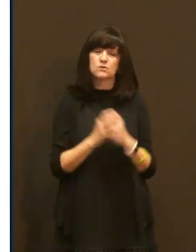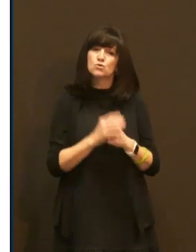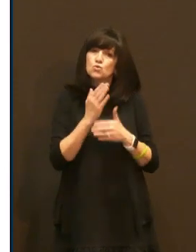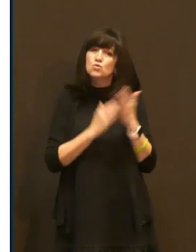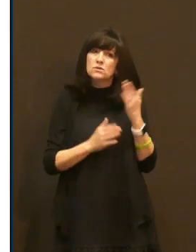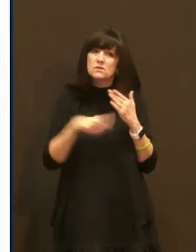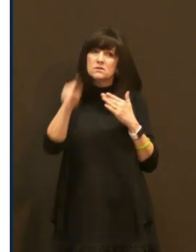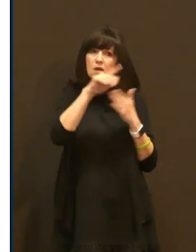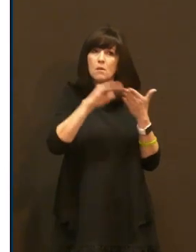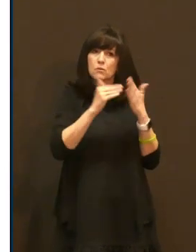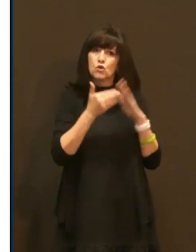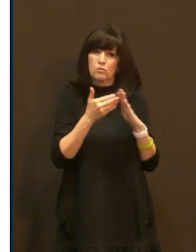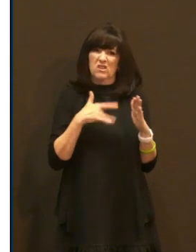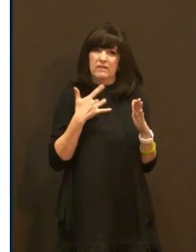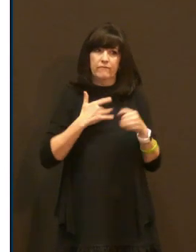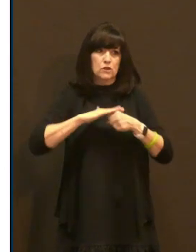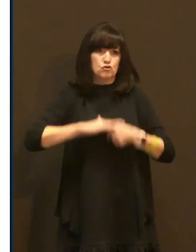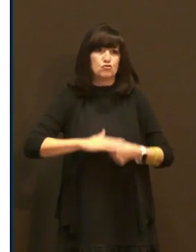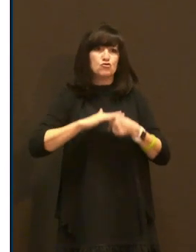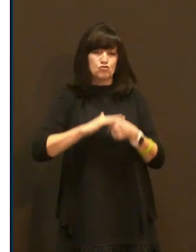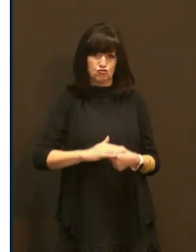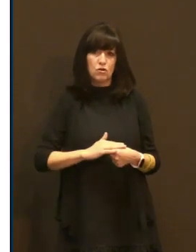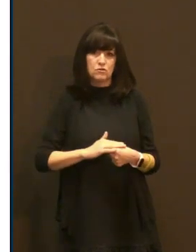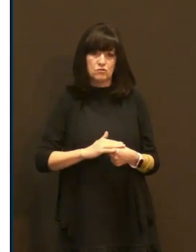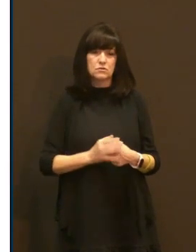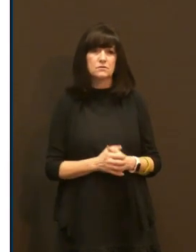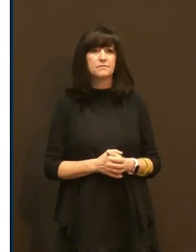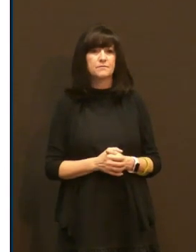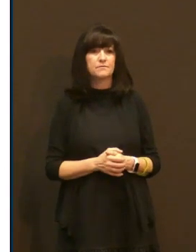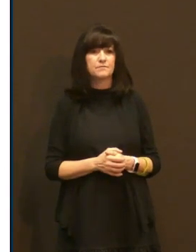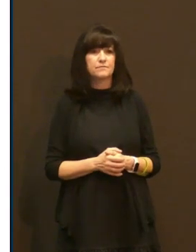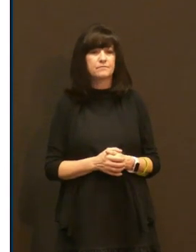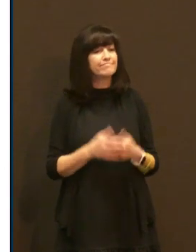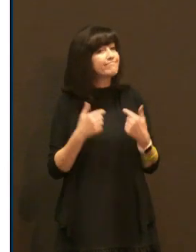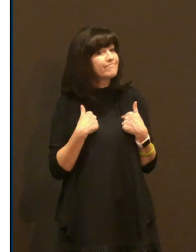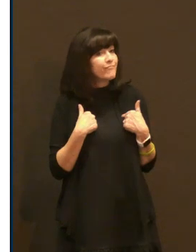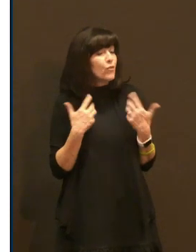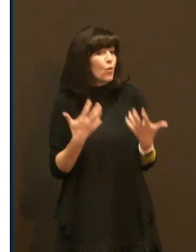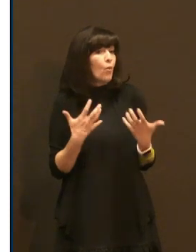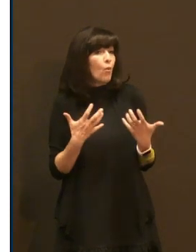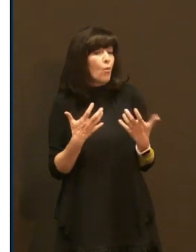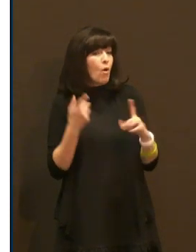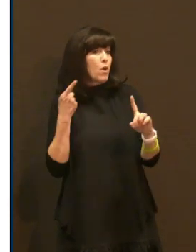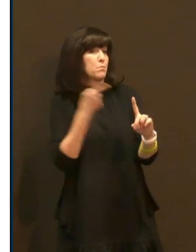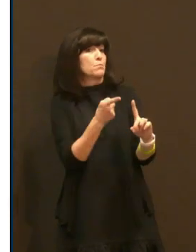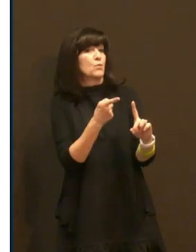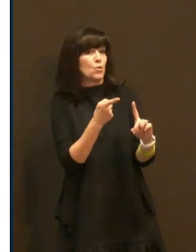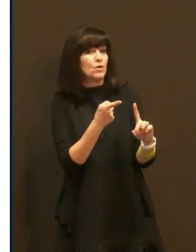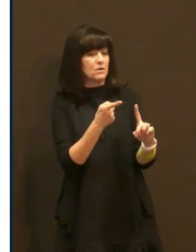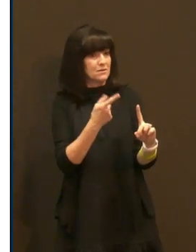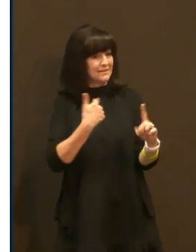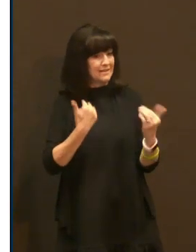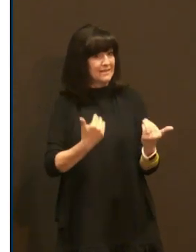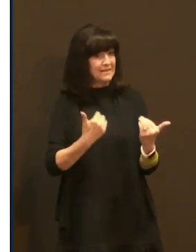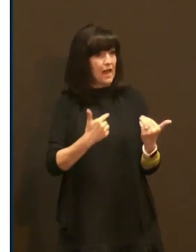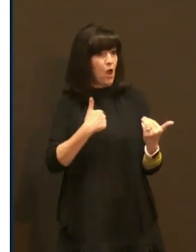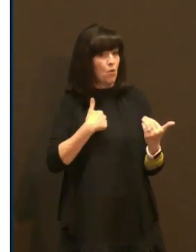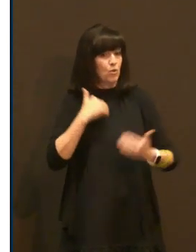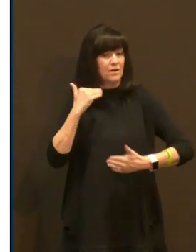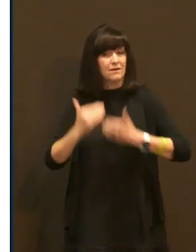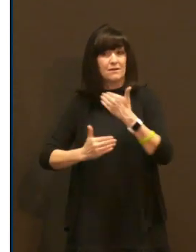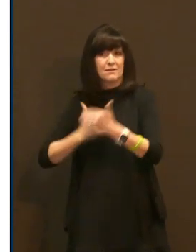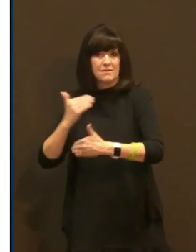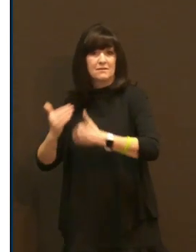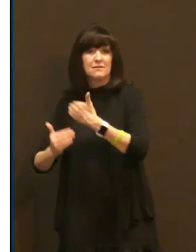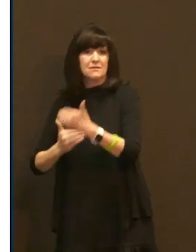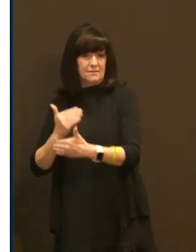again, important to point out that we're moving into the new phase, a new phase of containing the virus.